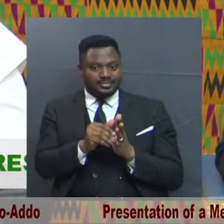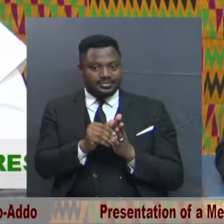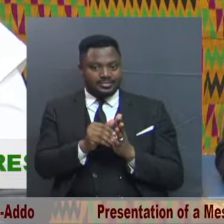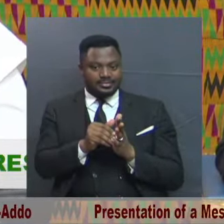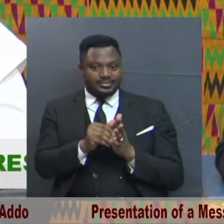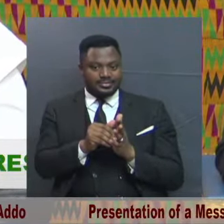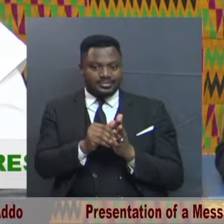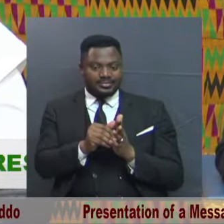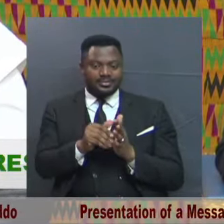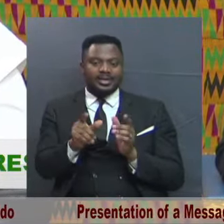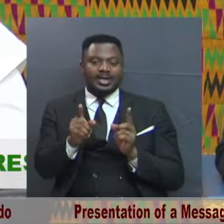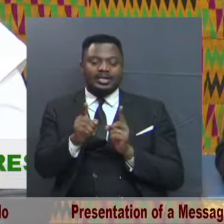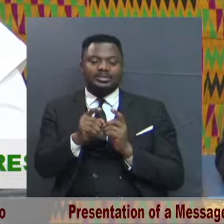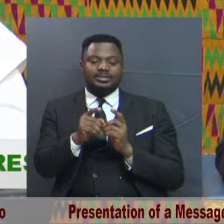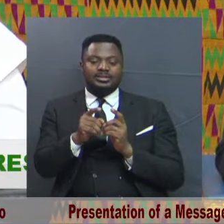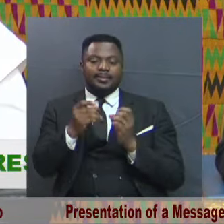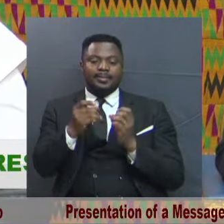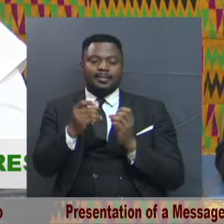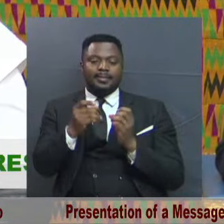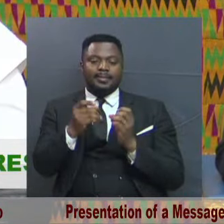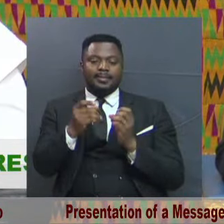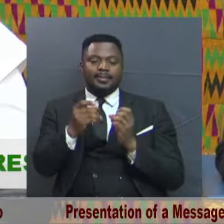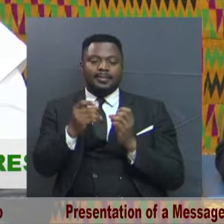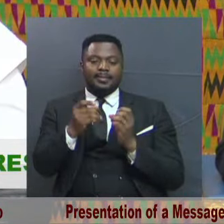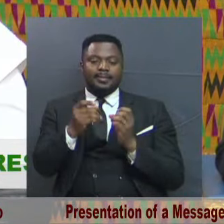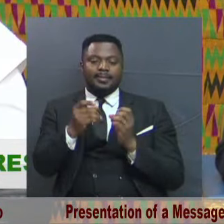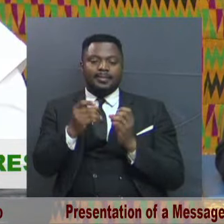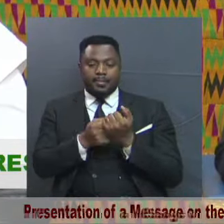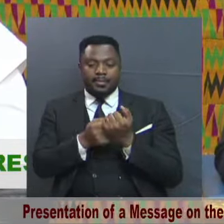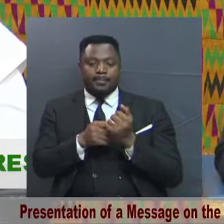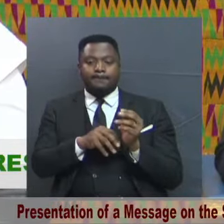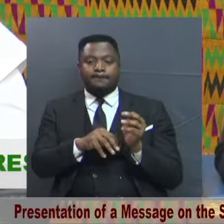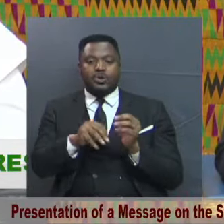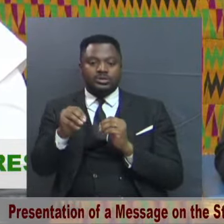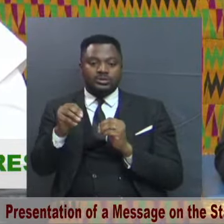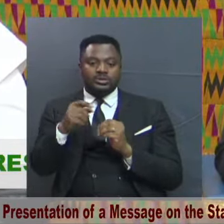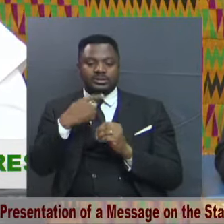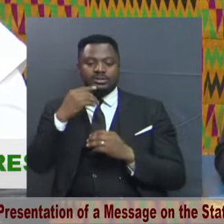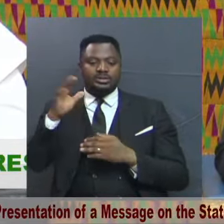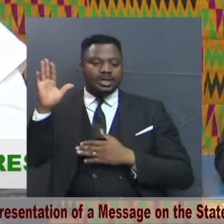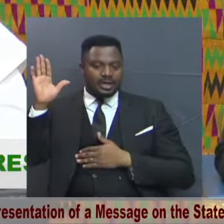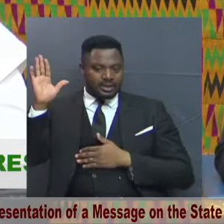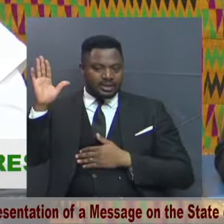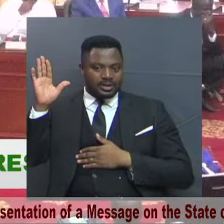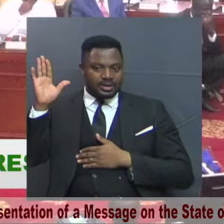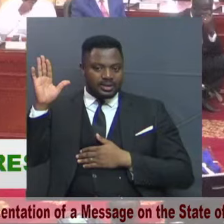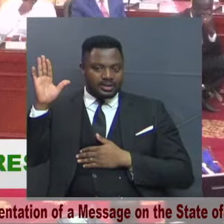again as many as are in favor of the motion say